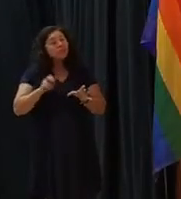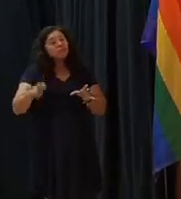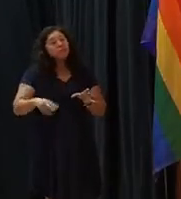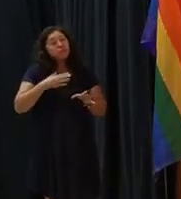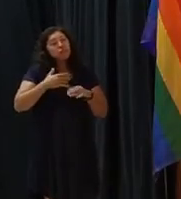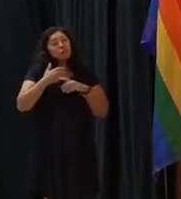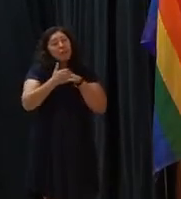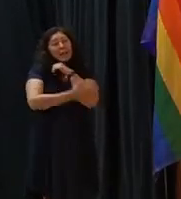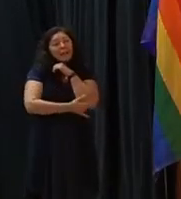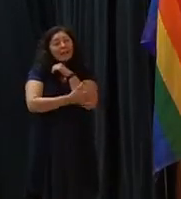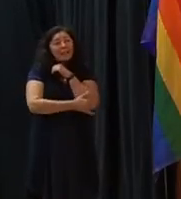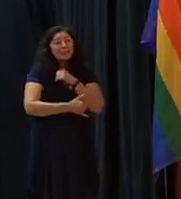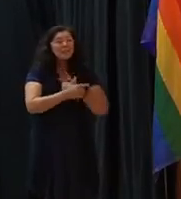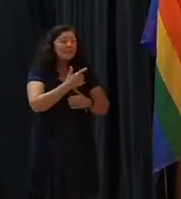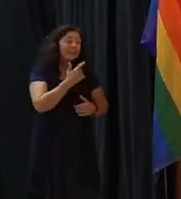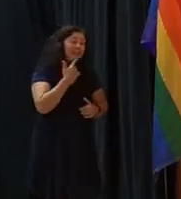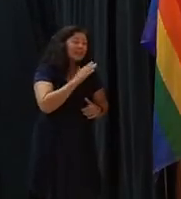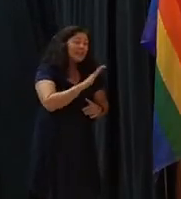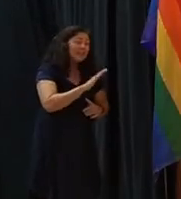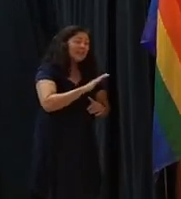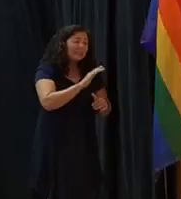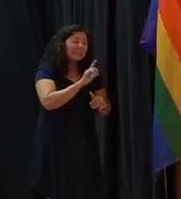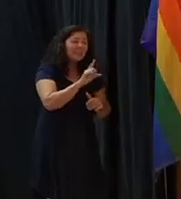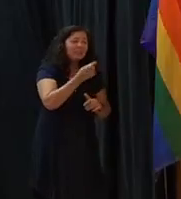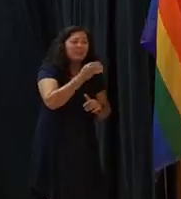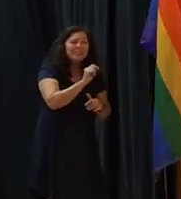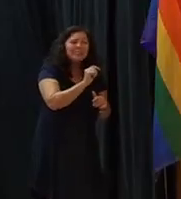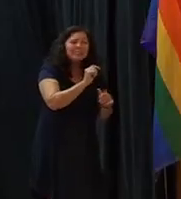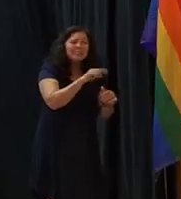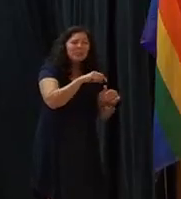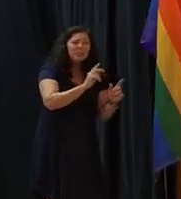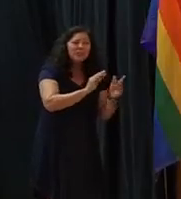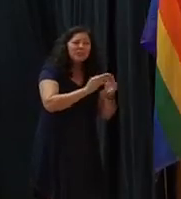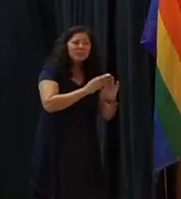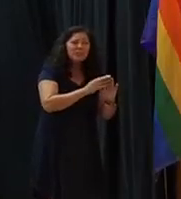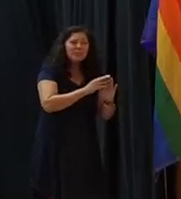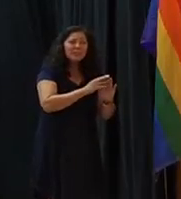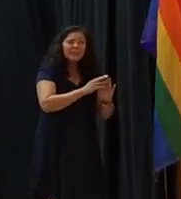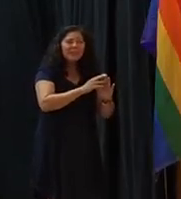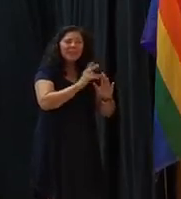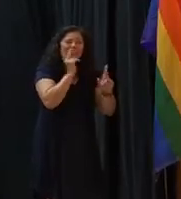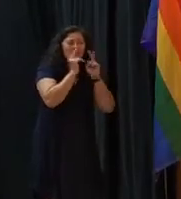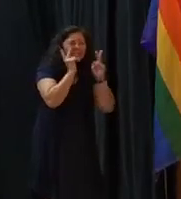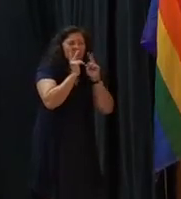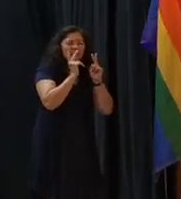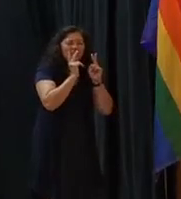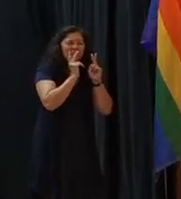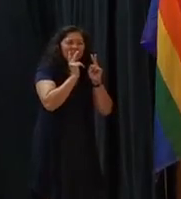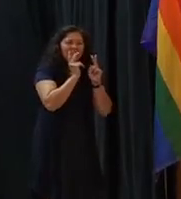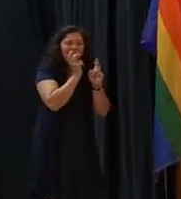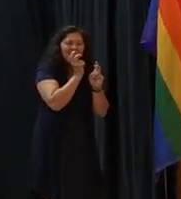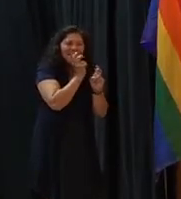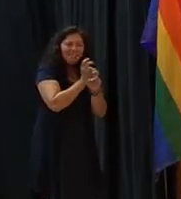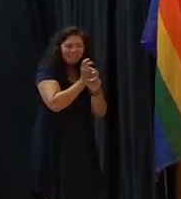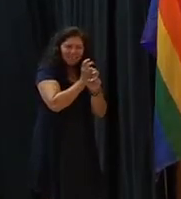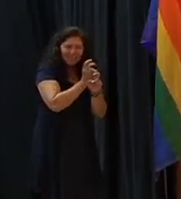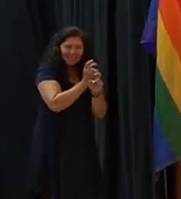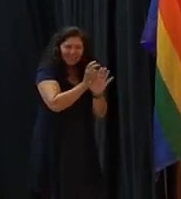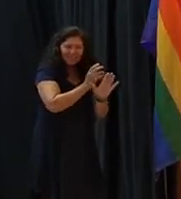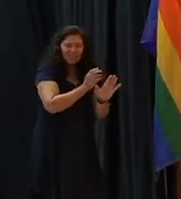state of lesbians and LGBT people, just the visibility is so low. So there are, of course,